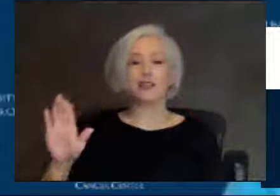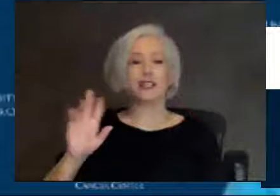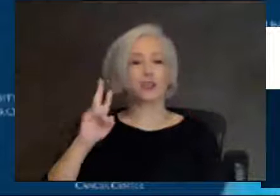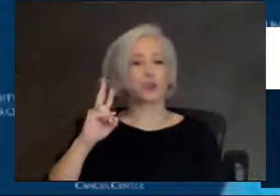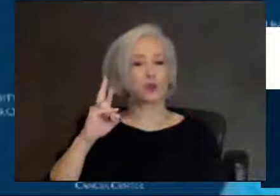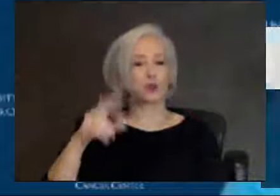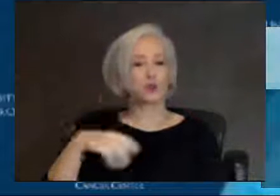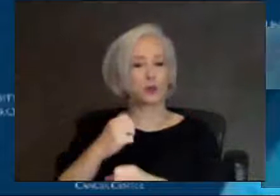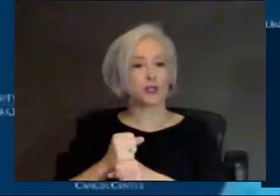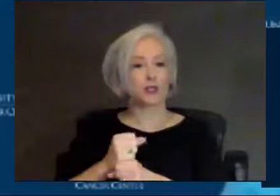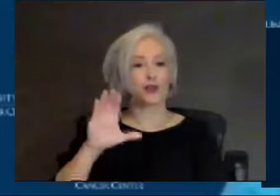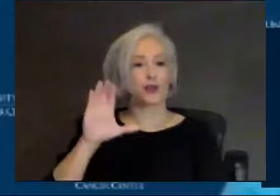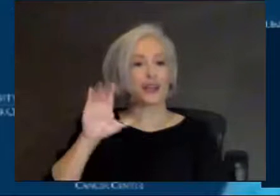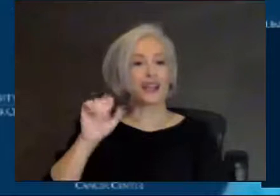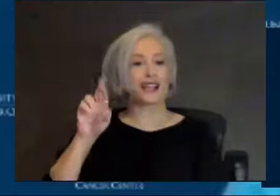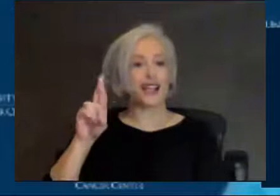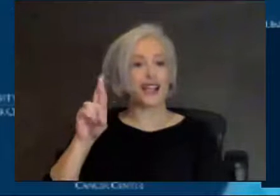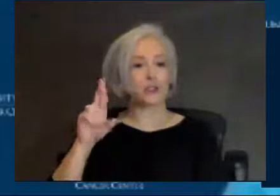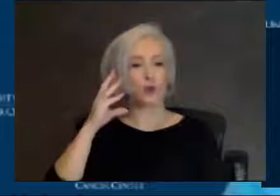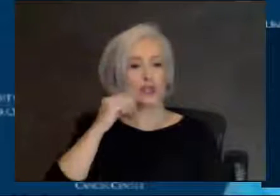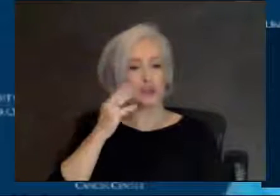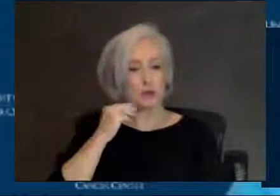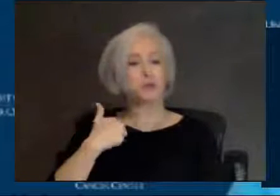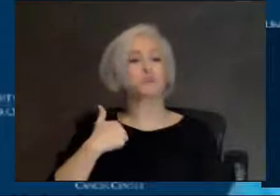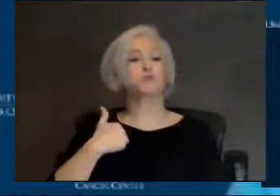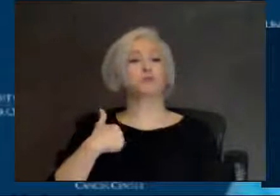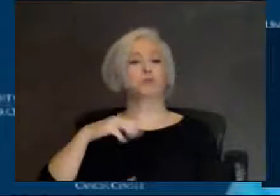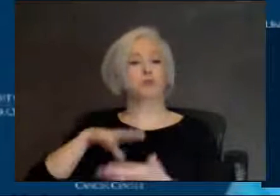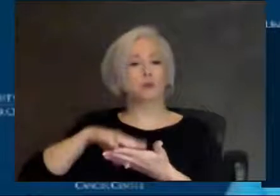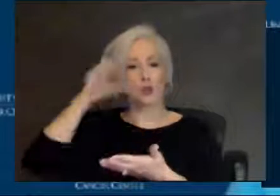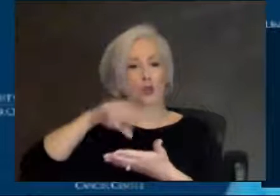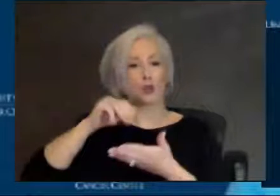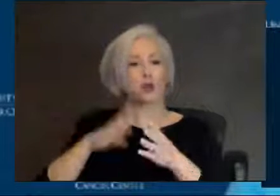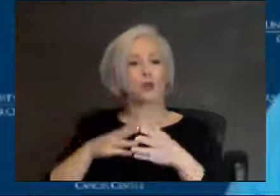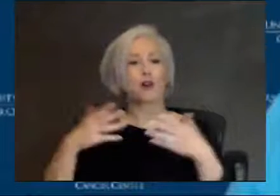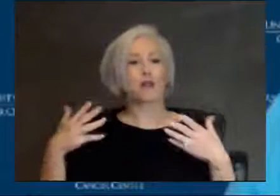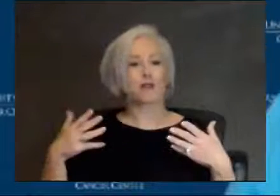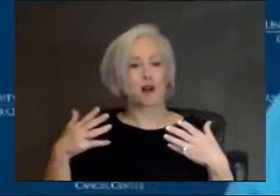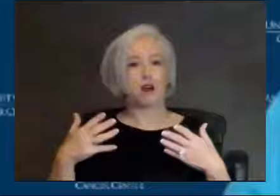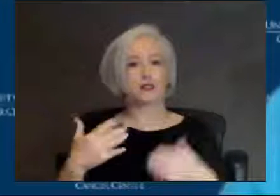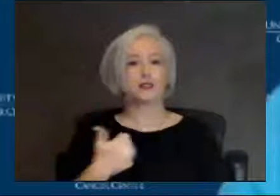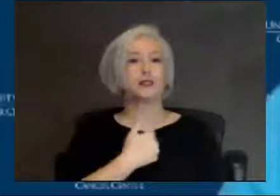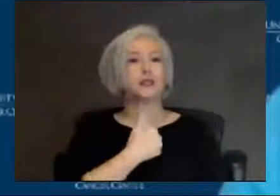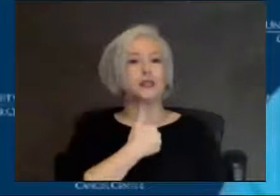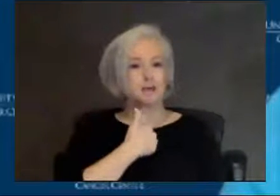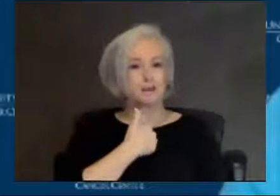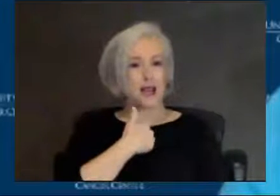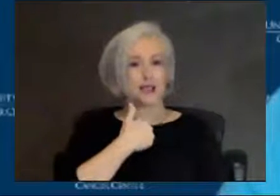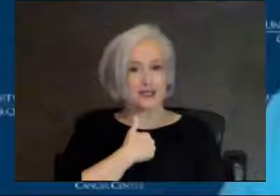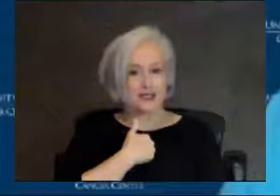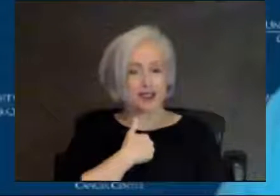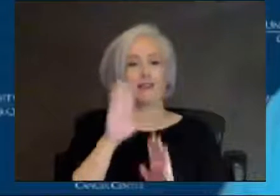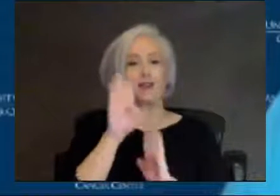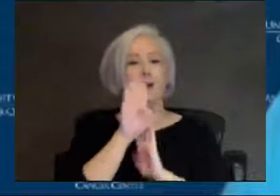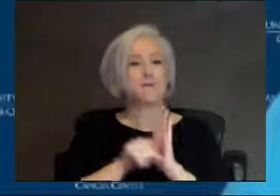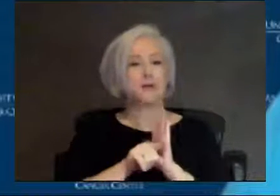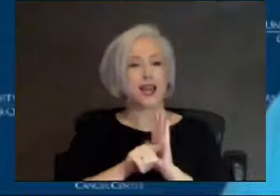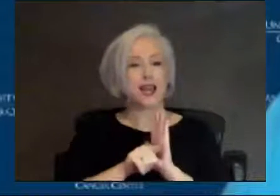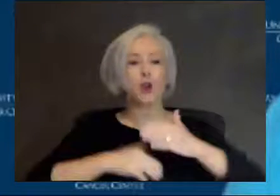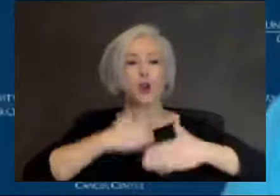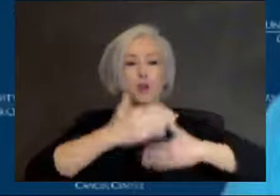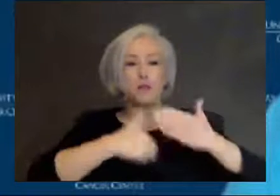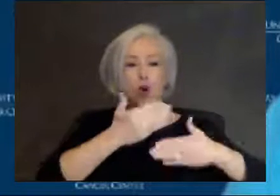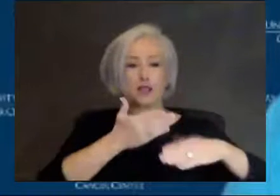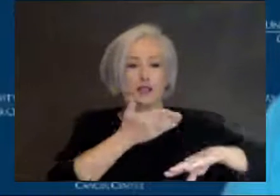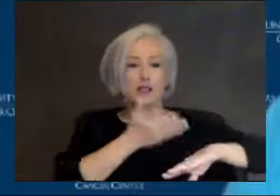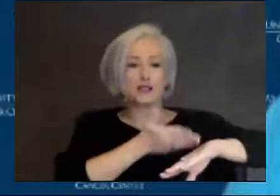throughout that journey, I did learn a lot. And I also have a background in process improvement. So I wanted to find a way